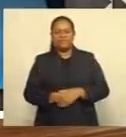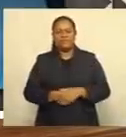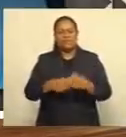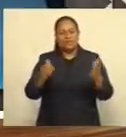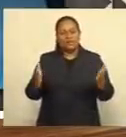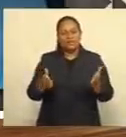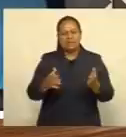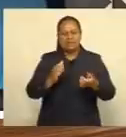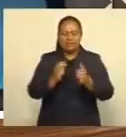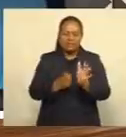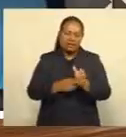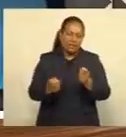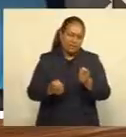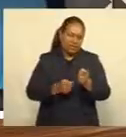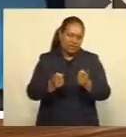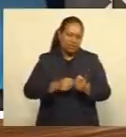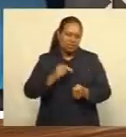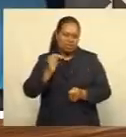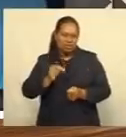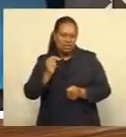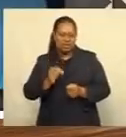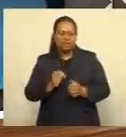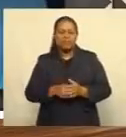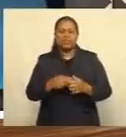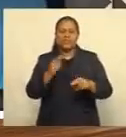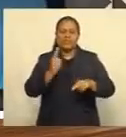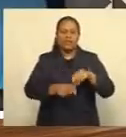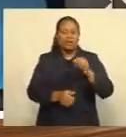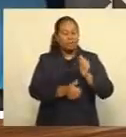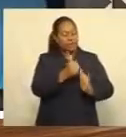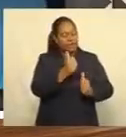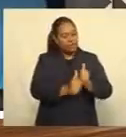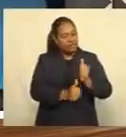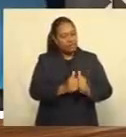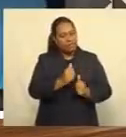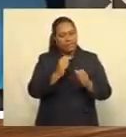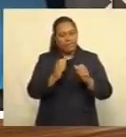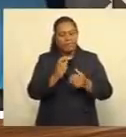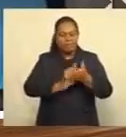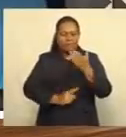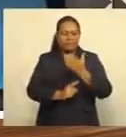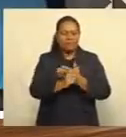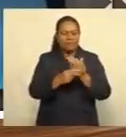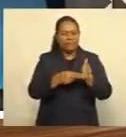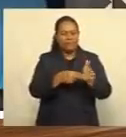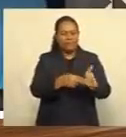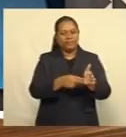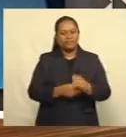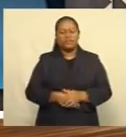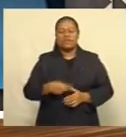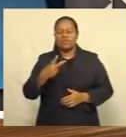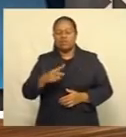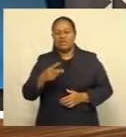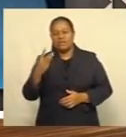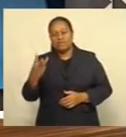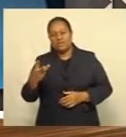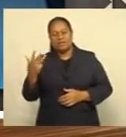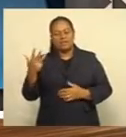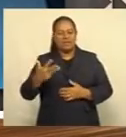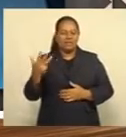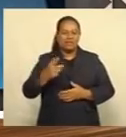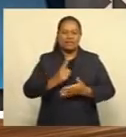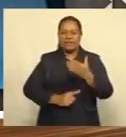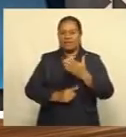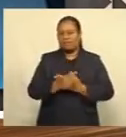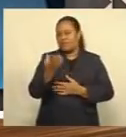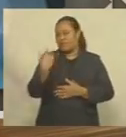Naitasiri the much-needed edge to dethrone Fairbrother champions Nandi 22-15 in a thriller at Prince Charles Park last Saturday. Check